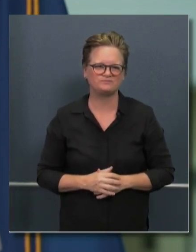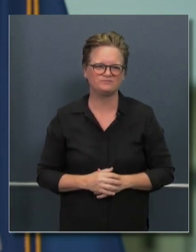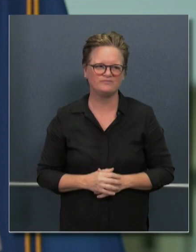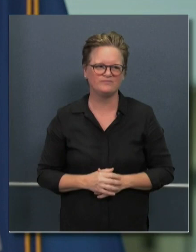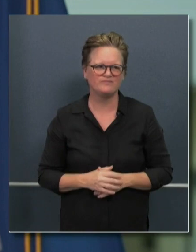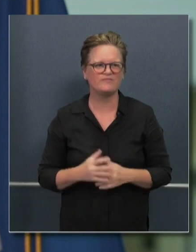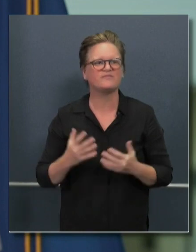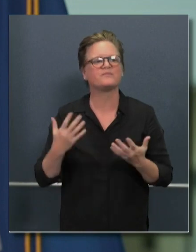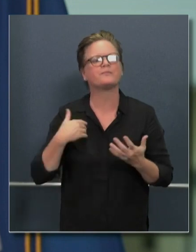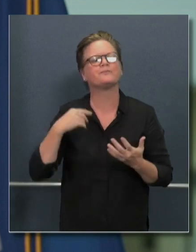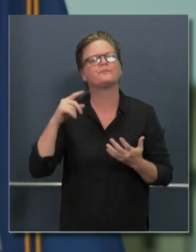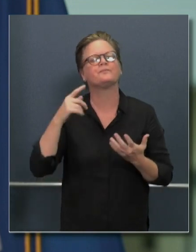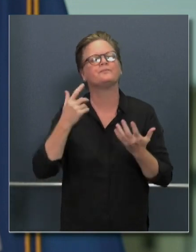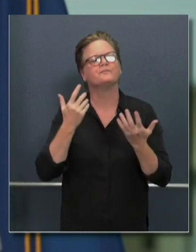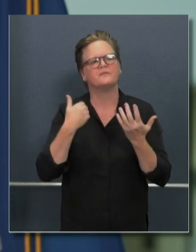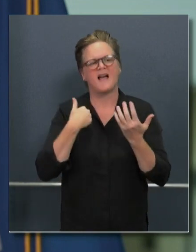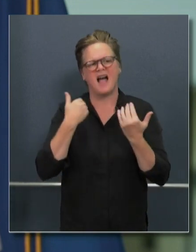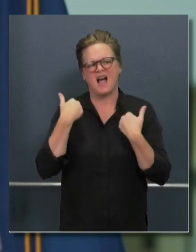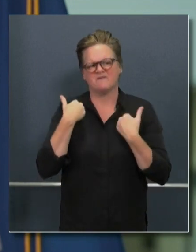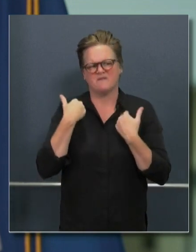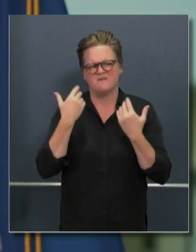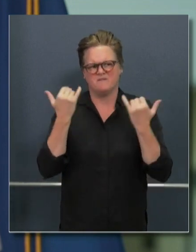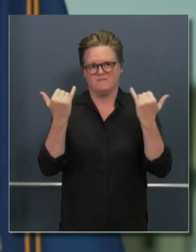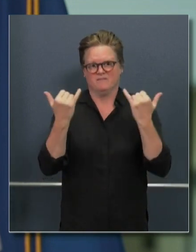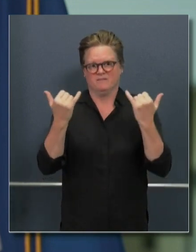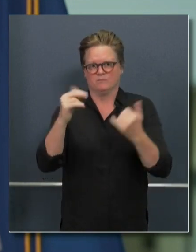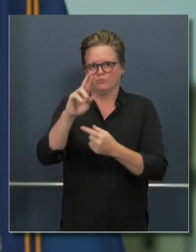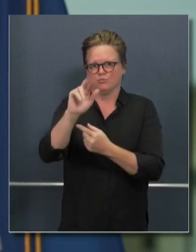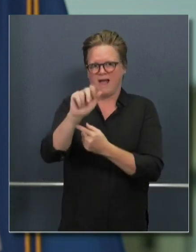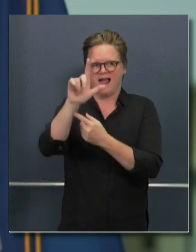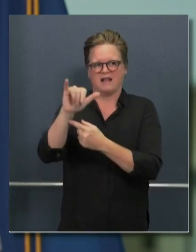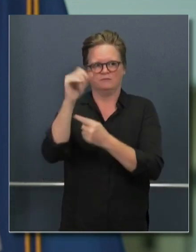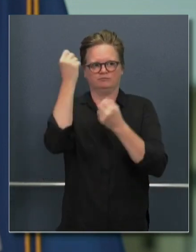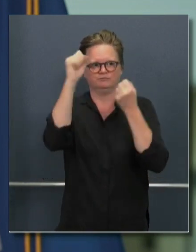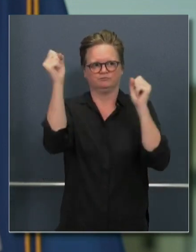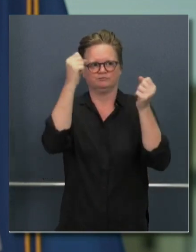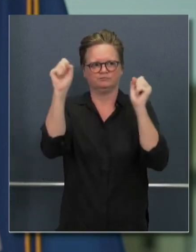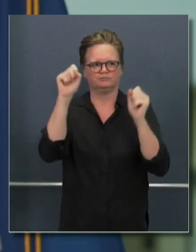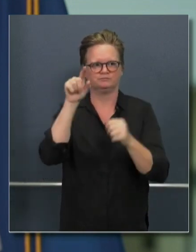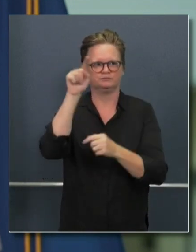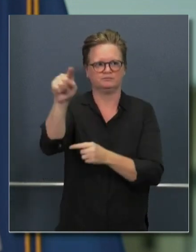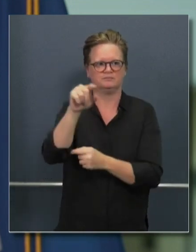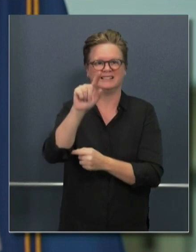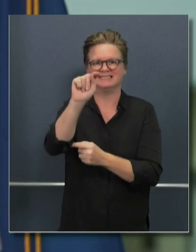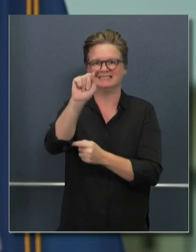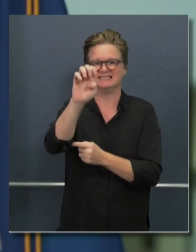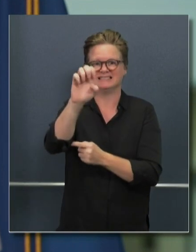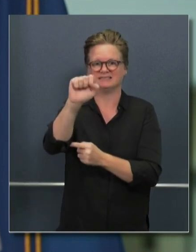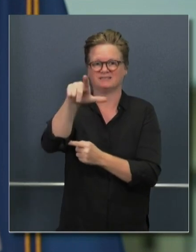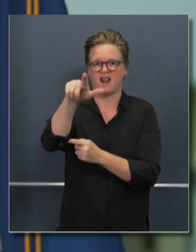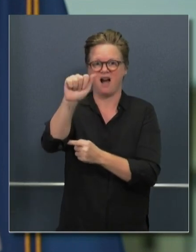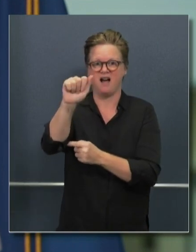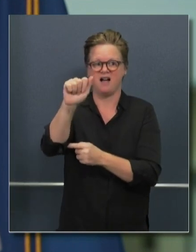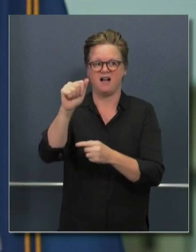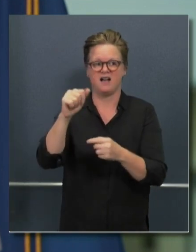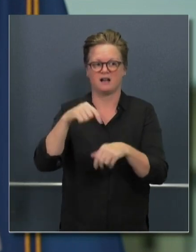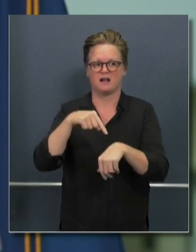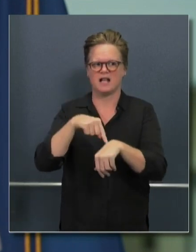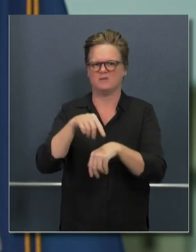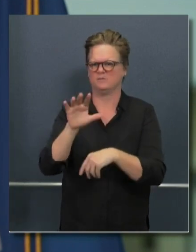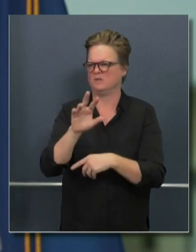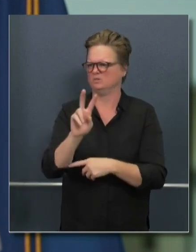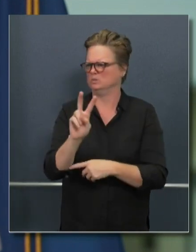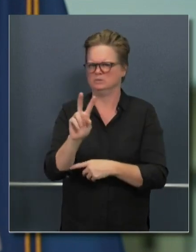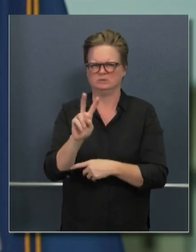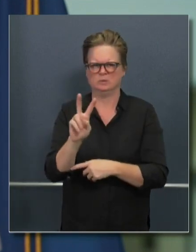address protection of workers from COVID-19. They're asking that Cal-OSHA inspectors be sent to see the conditions there at